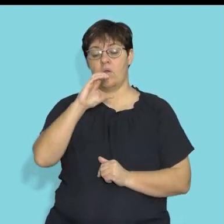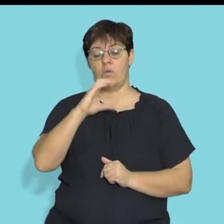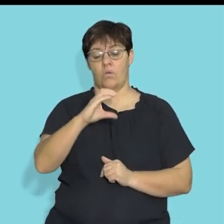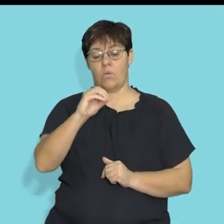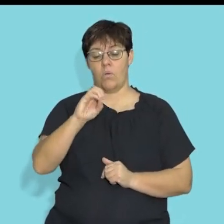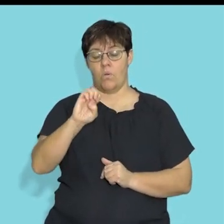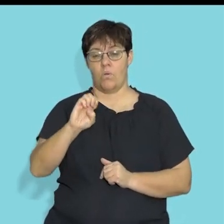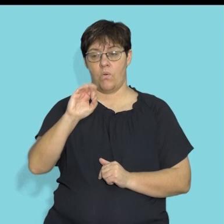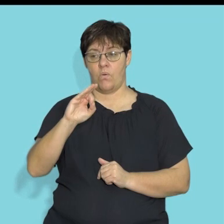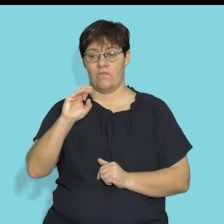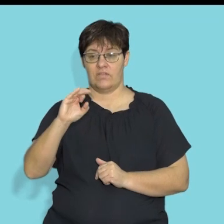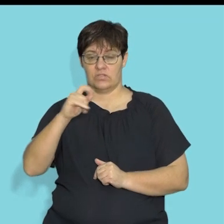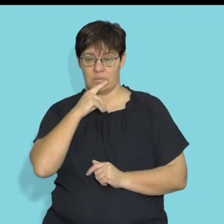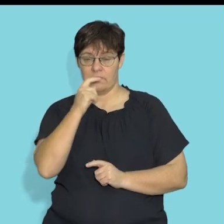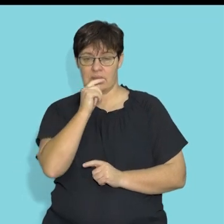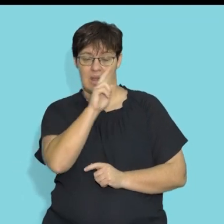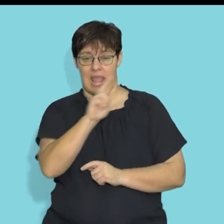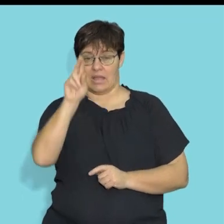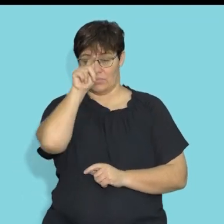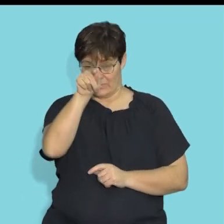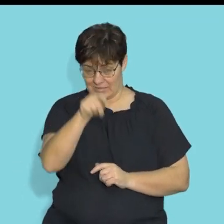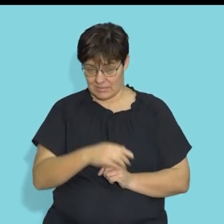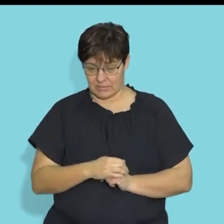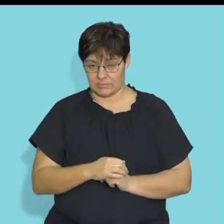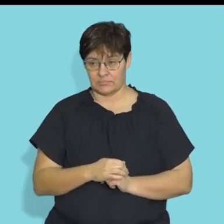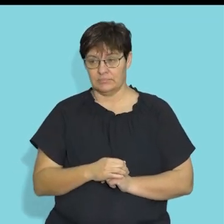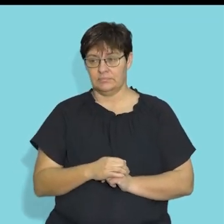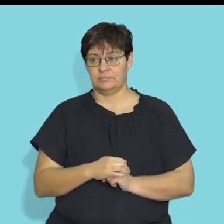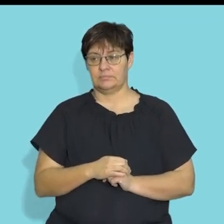coefficient becomes your exponent.